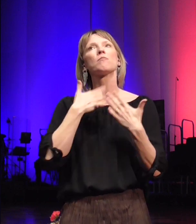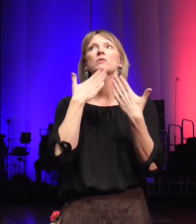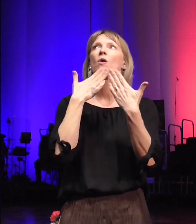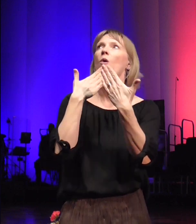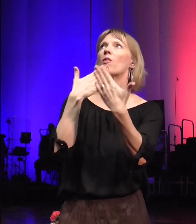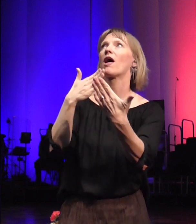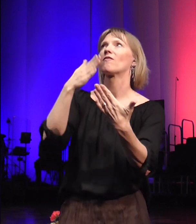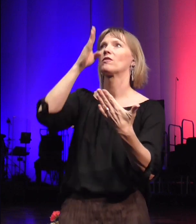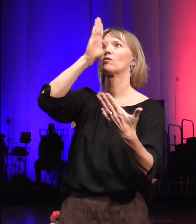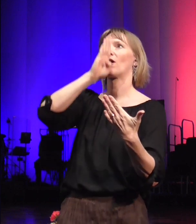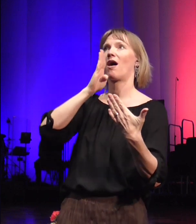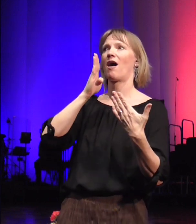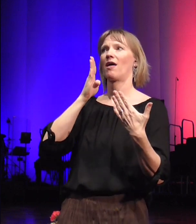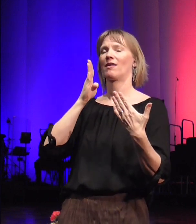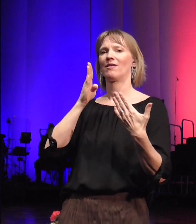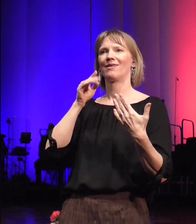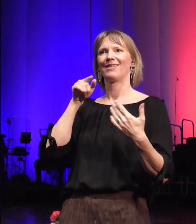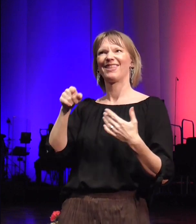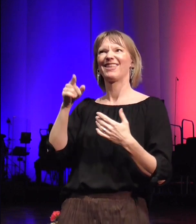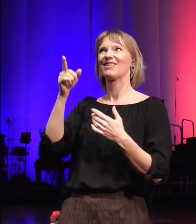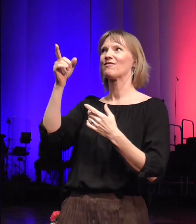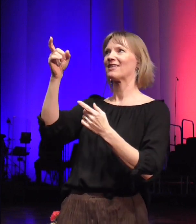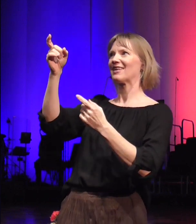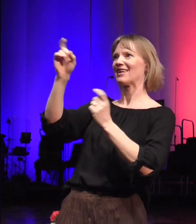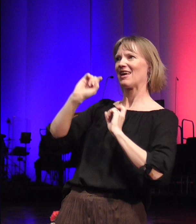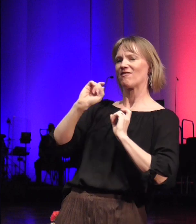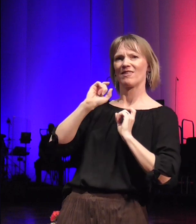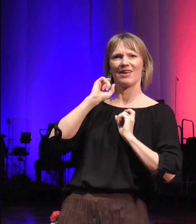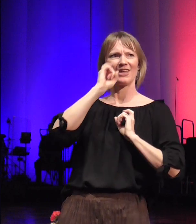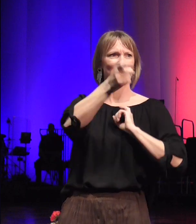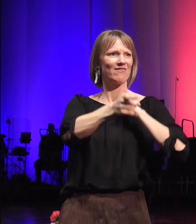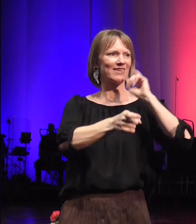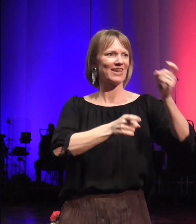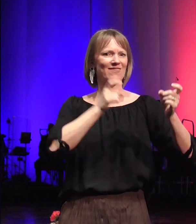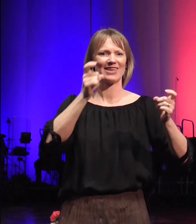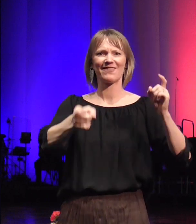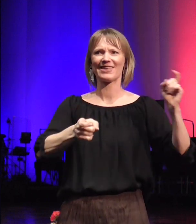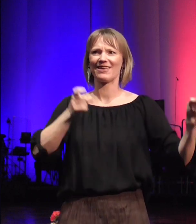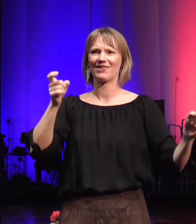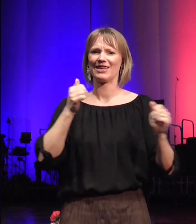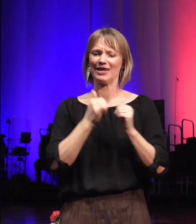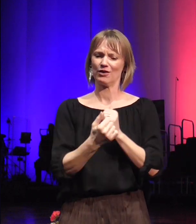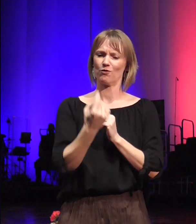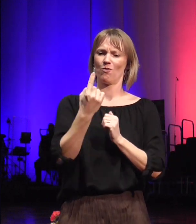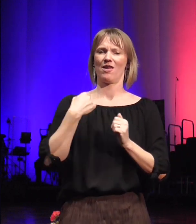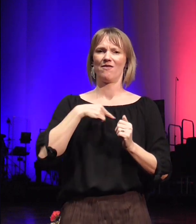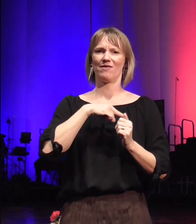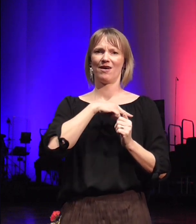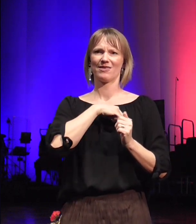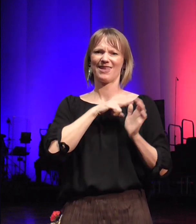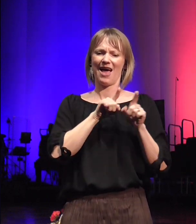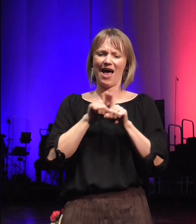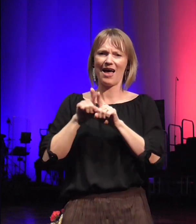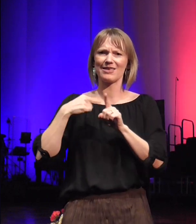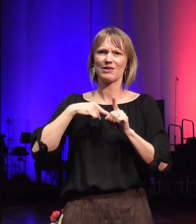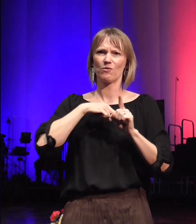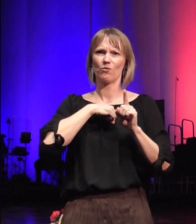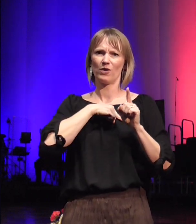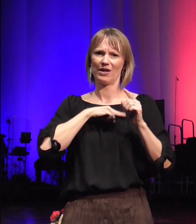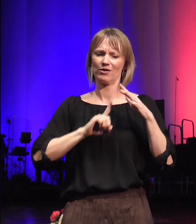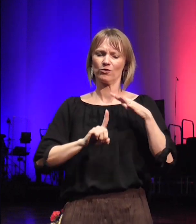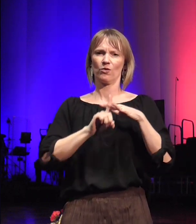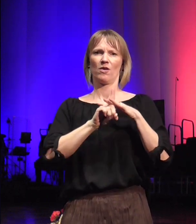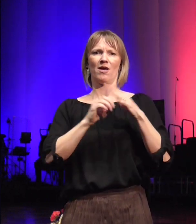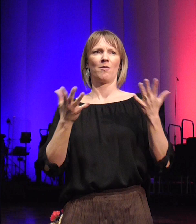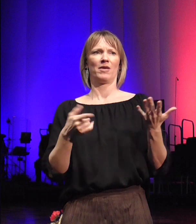to God that this is the gift that was given to each one of us as we became manifestations on this